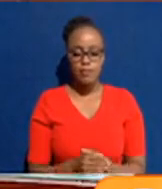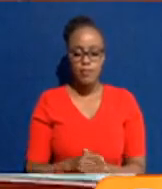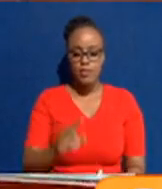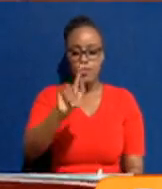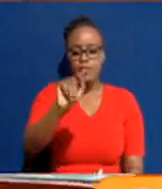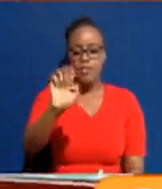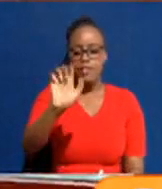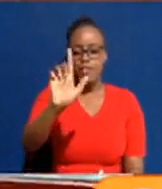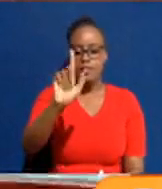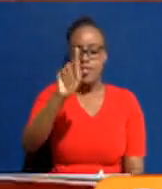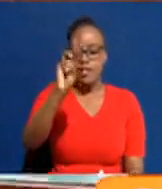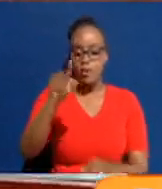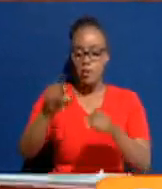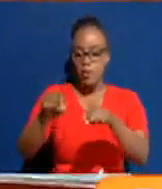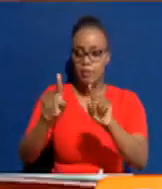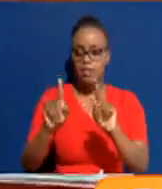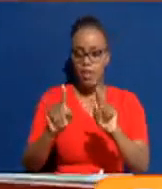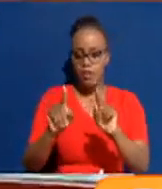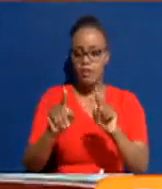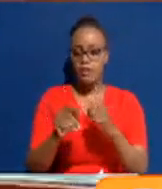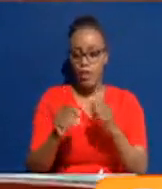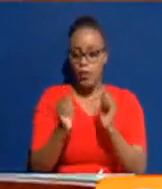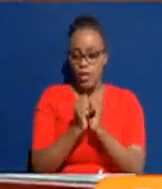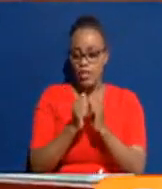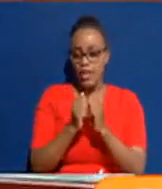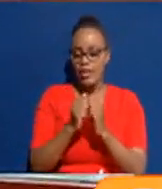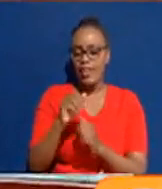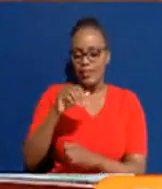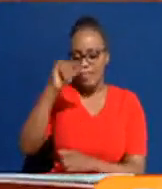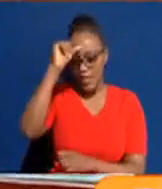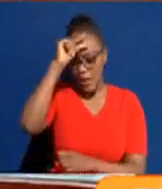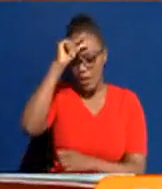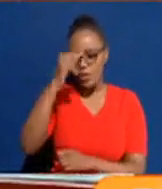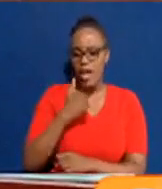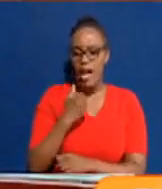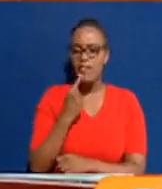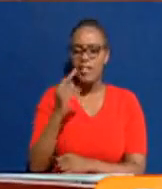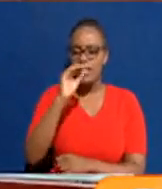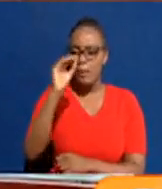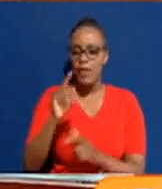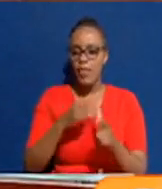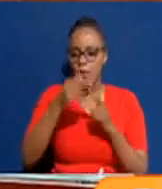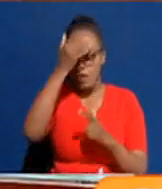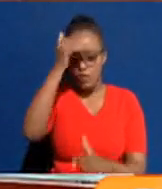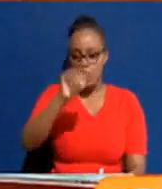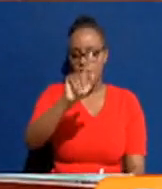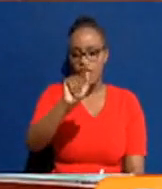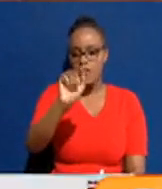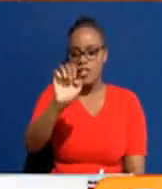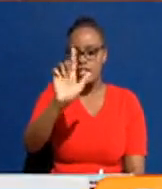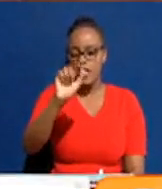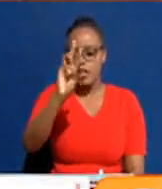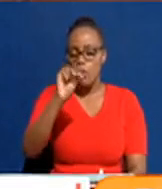Telkom themselves tell us with government coming in 100%, we should forget Telkom as a growing